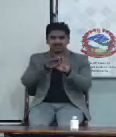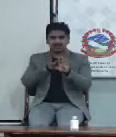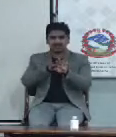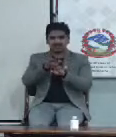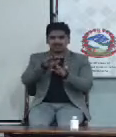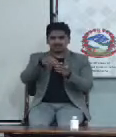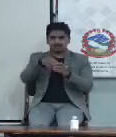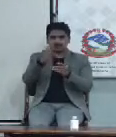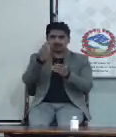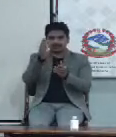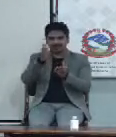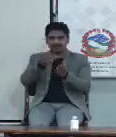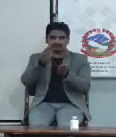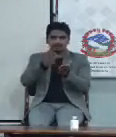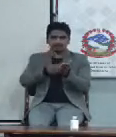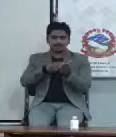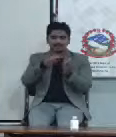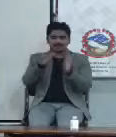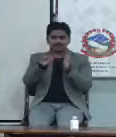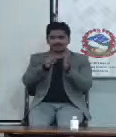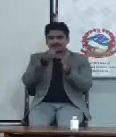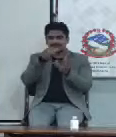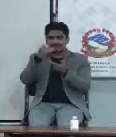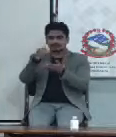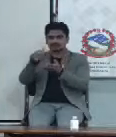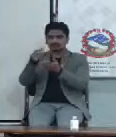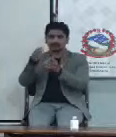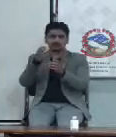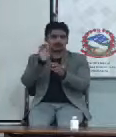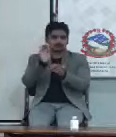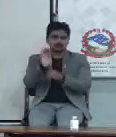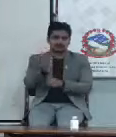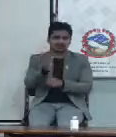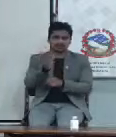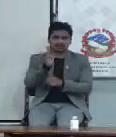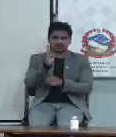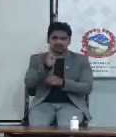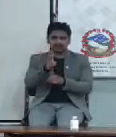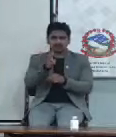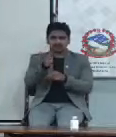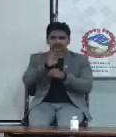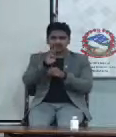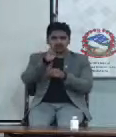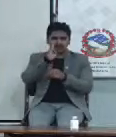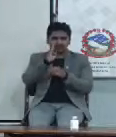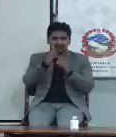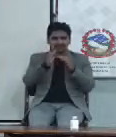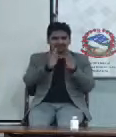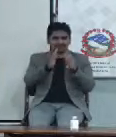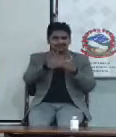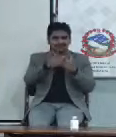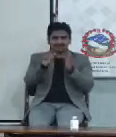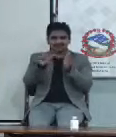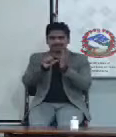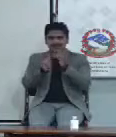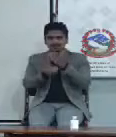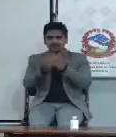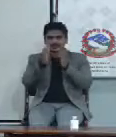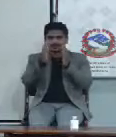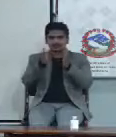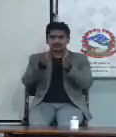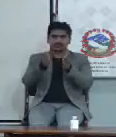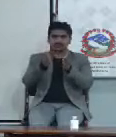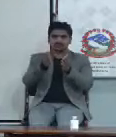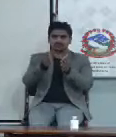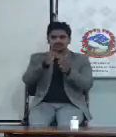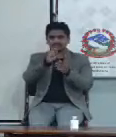for the agriculture. So most of the time, this construction and the agricultural things need to be transported from